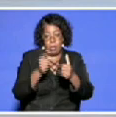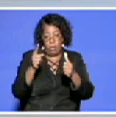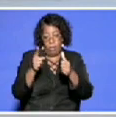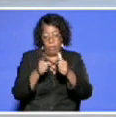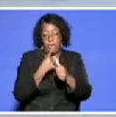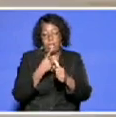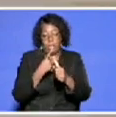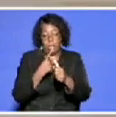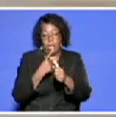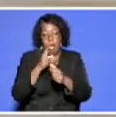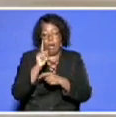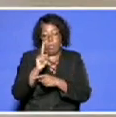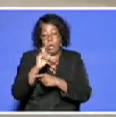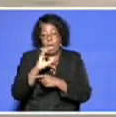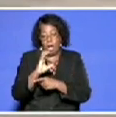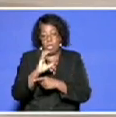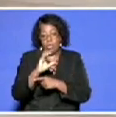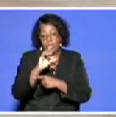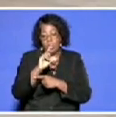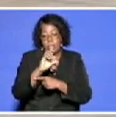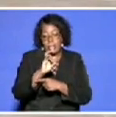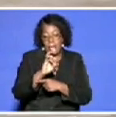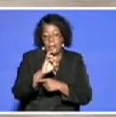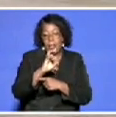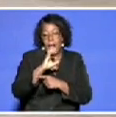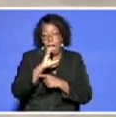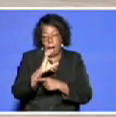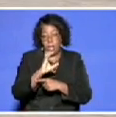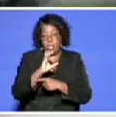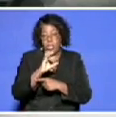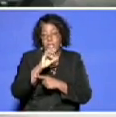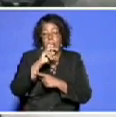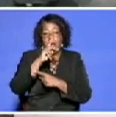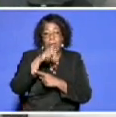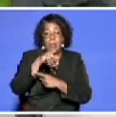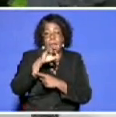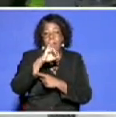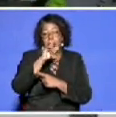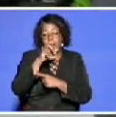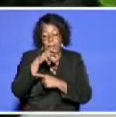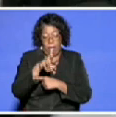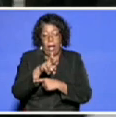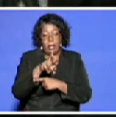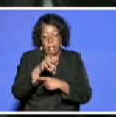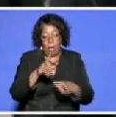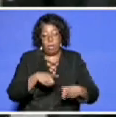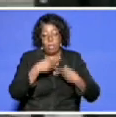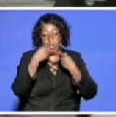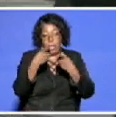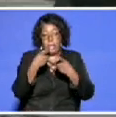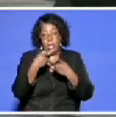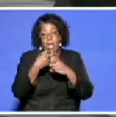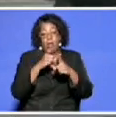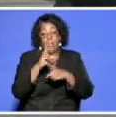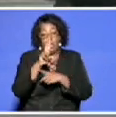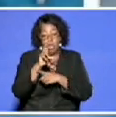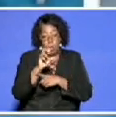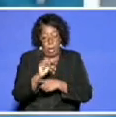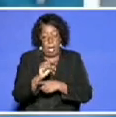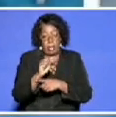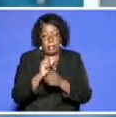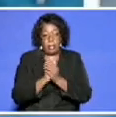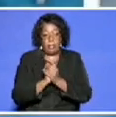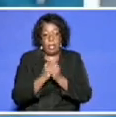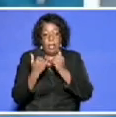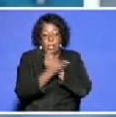shipment of 128,700 doses of Pfizer donated by the U.S. government on August 12th. The country will receive